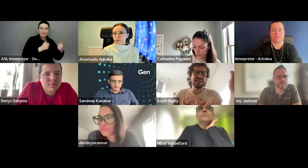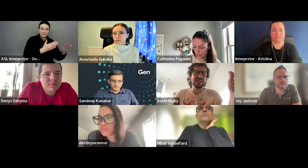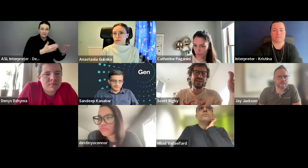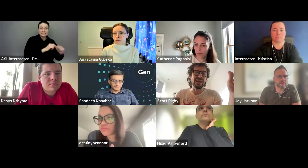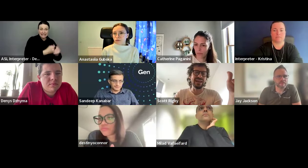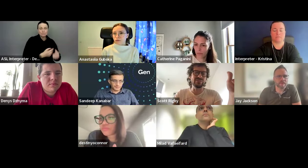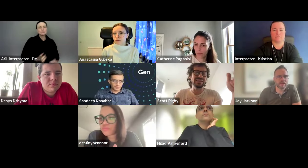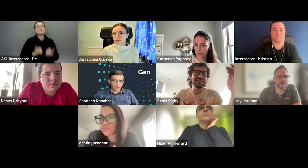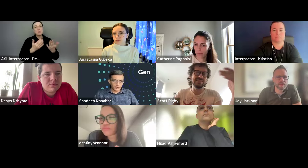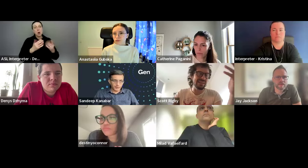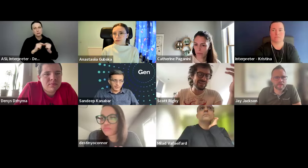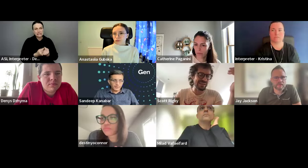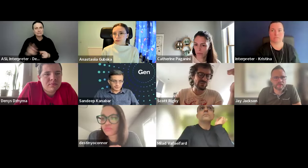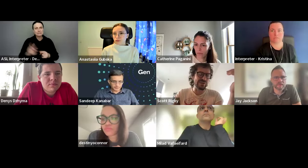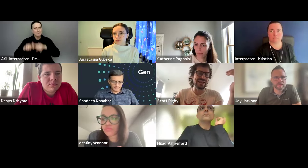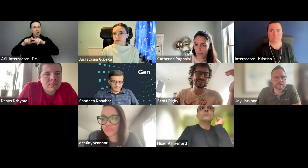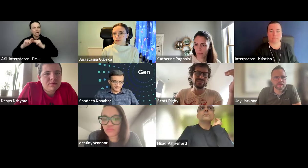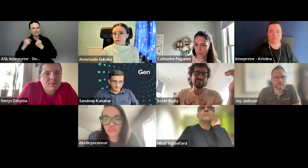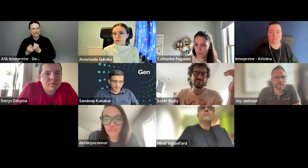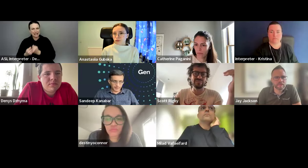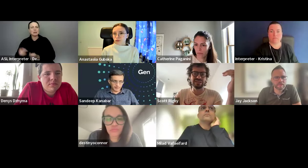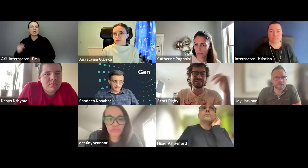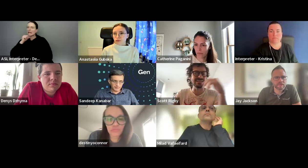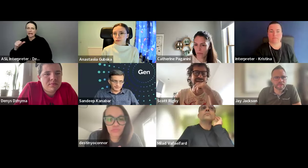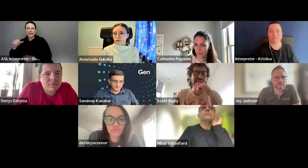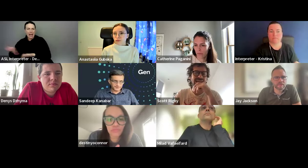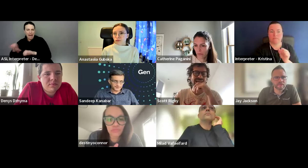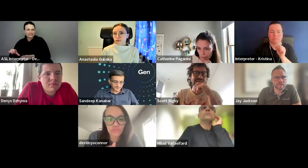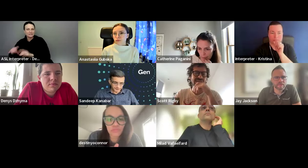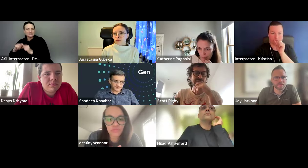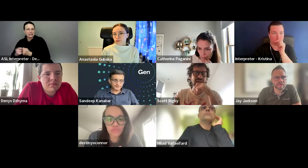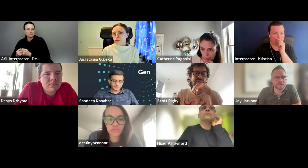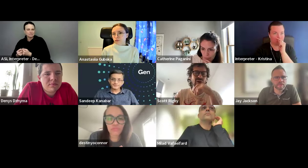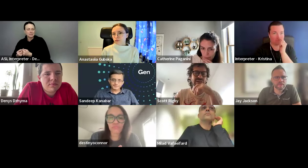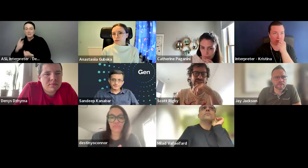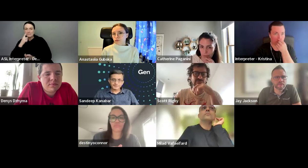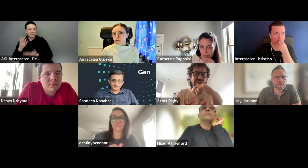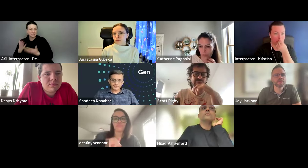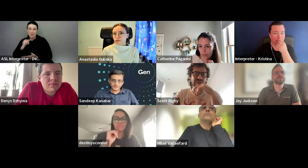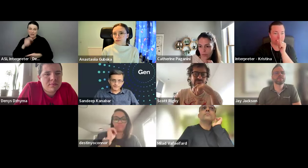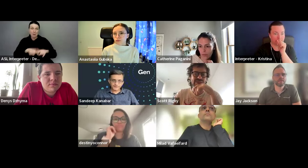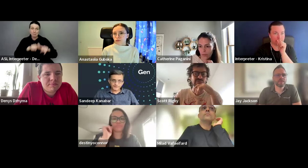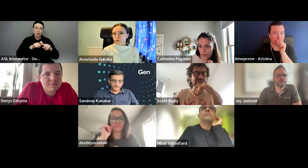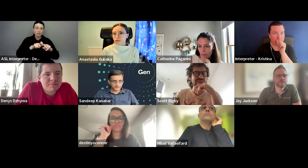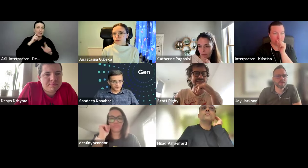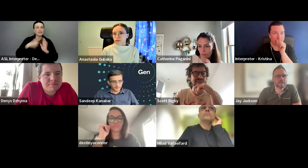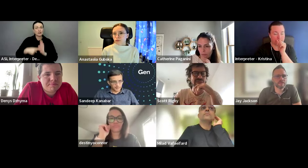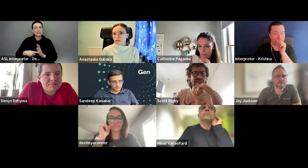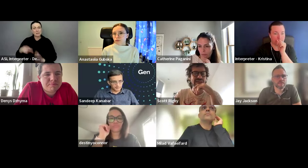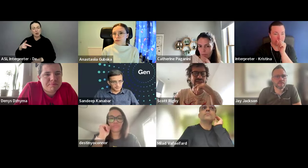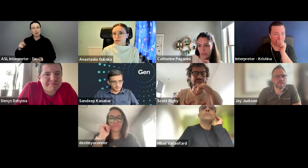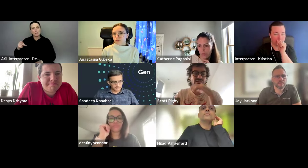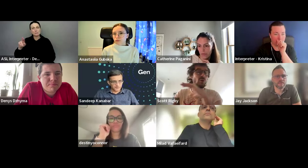teams, and there's a section for inactive teams because they may not be paused. Like, for example, the principals committee